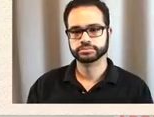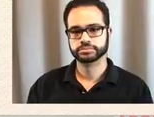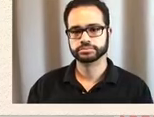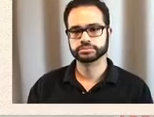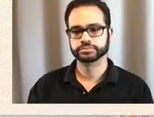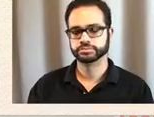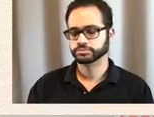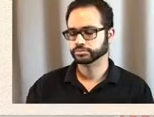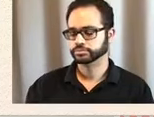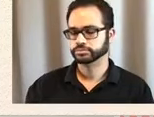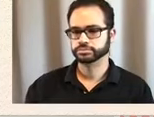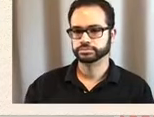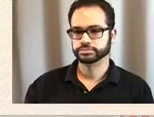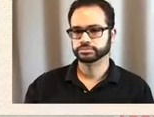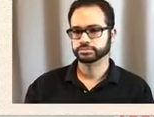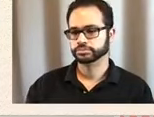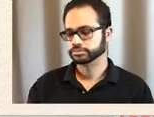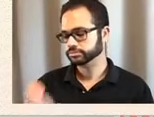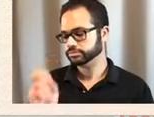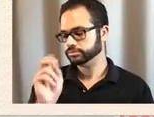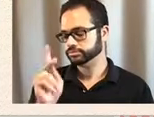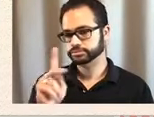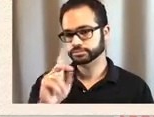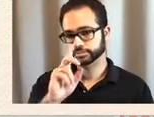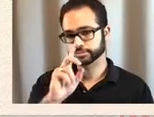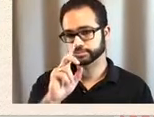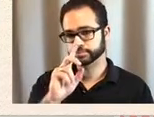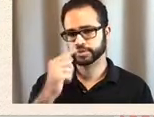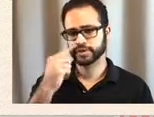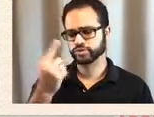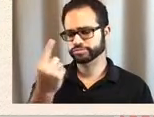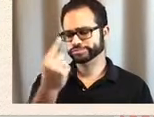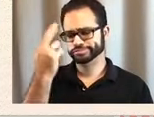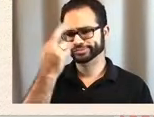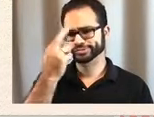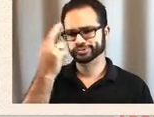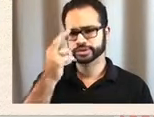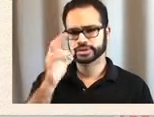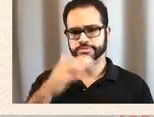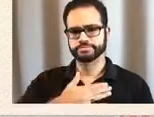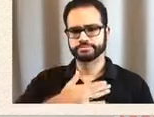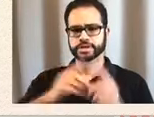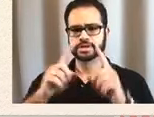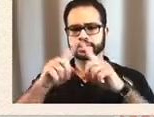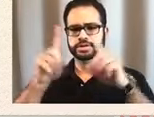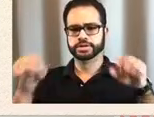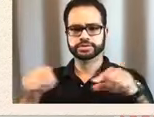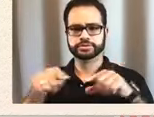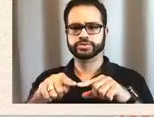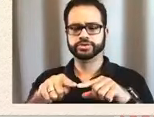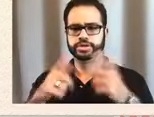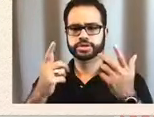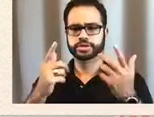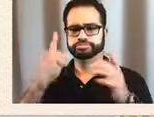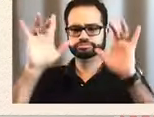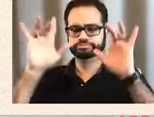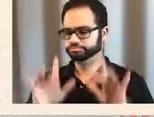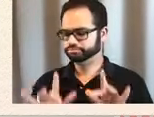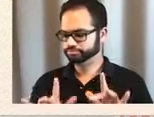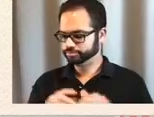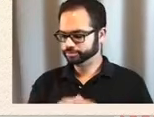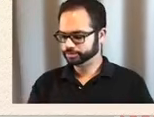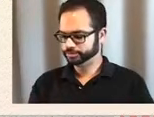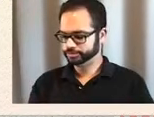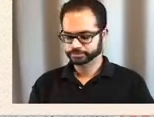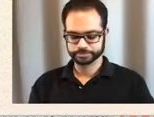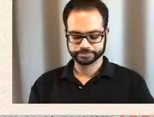Okay, we're back in business. For some reason, my screen went blank. But okay, so we will